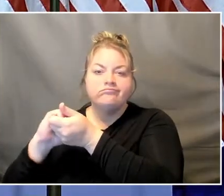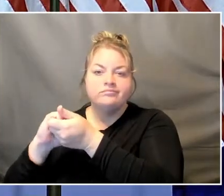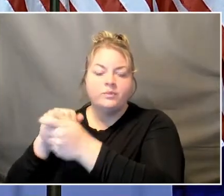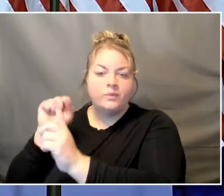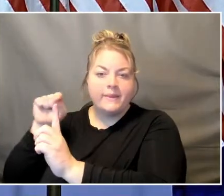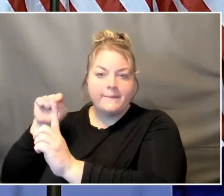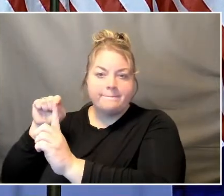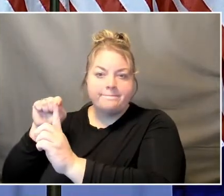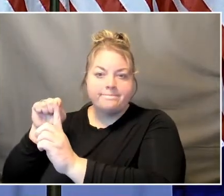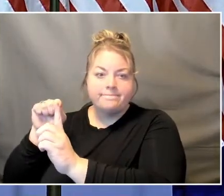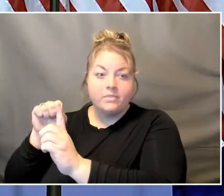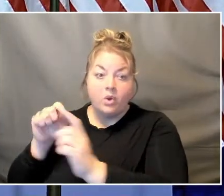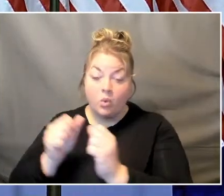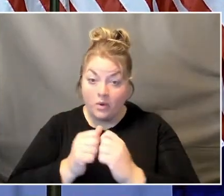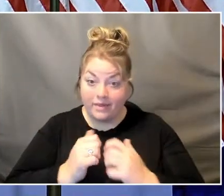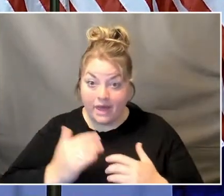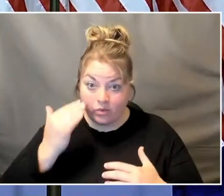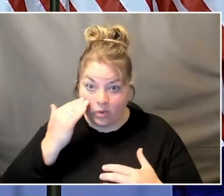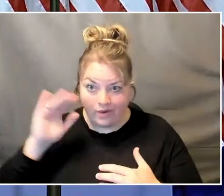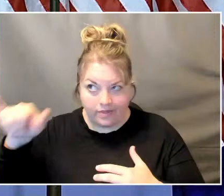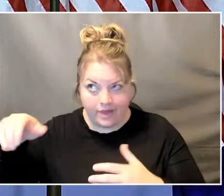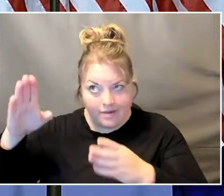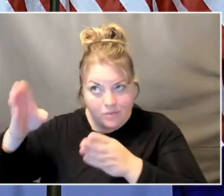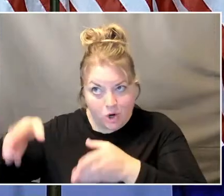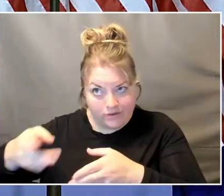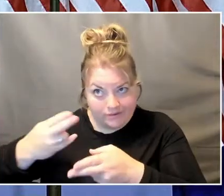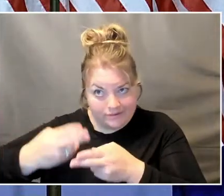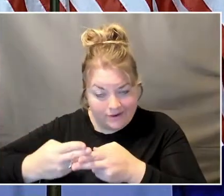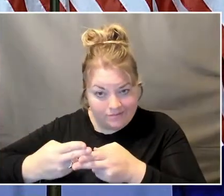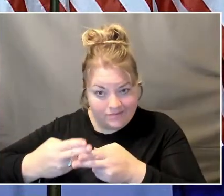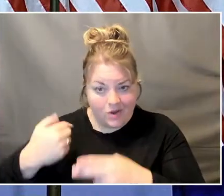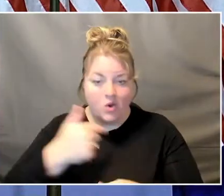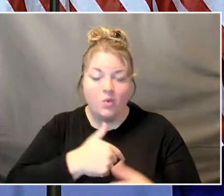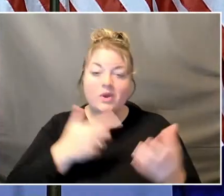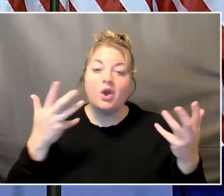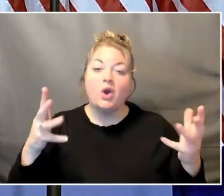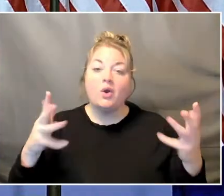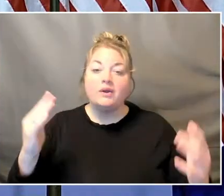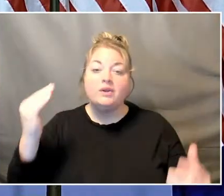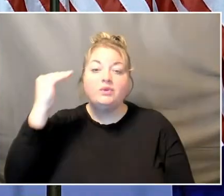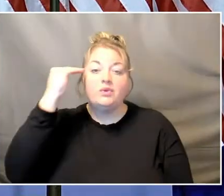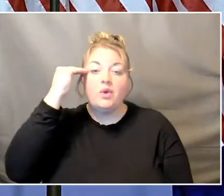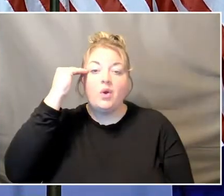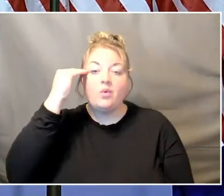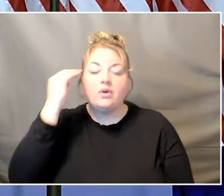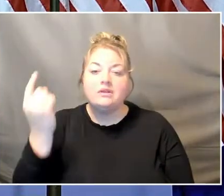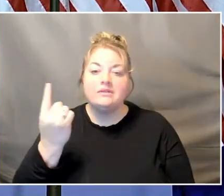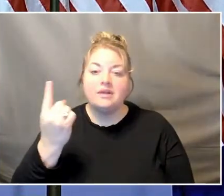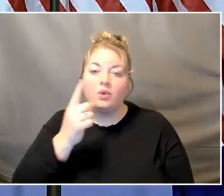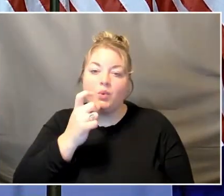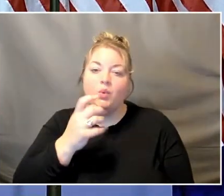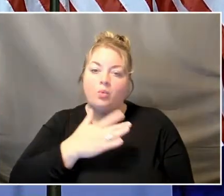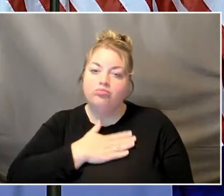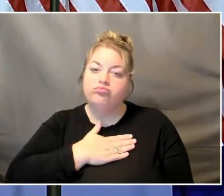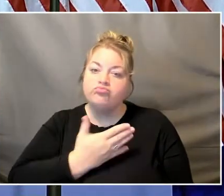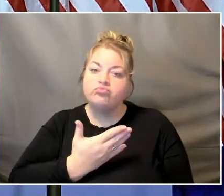Without knowing that person's name, we already know it is someone who wants to ban